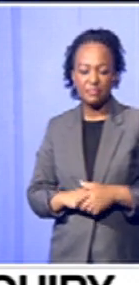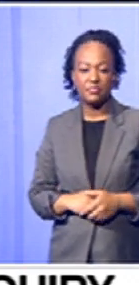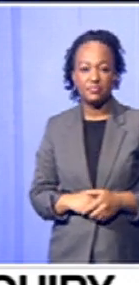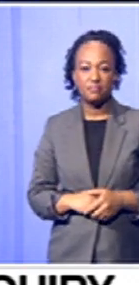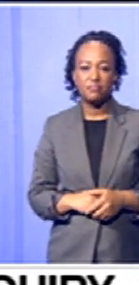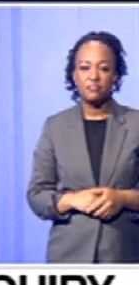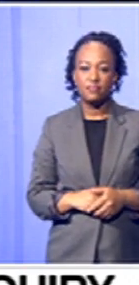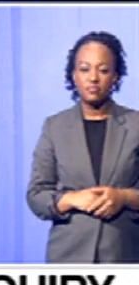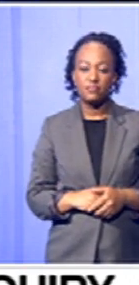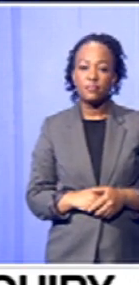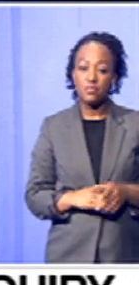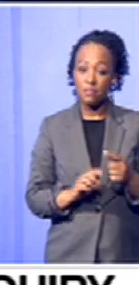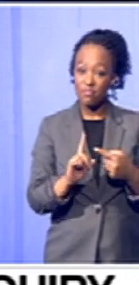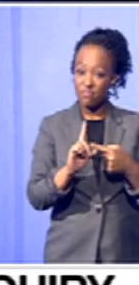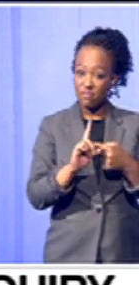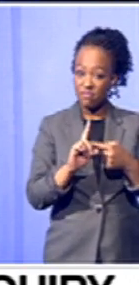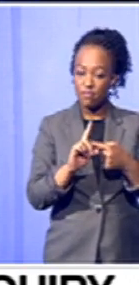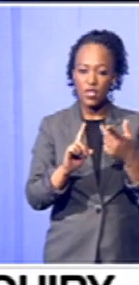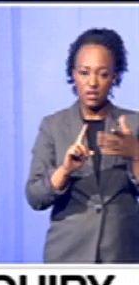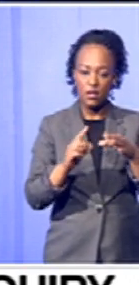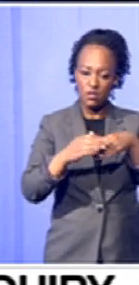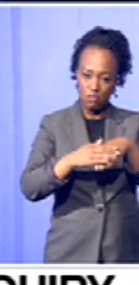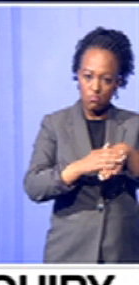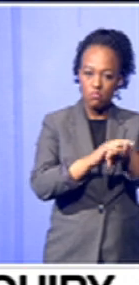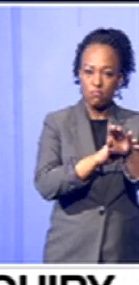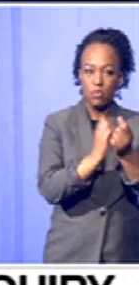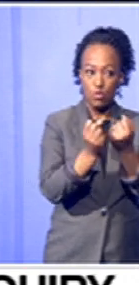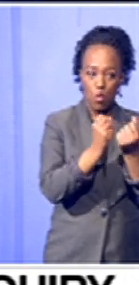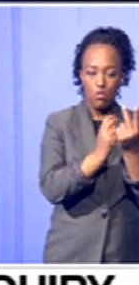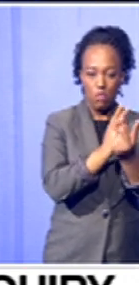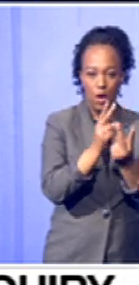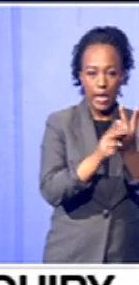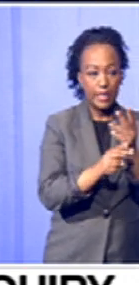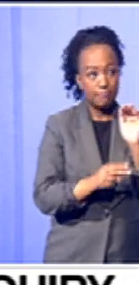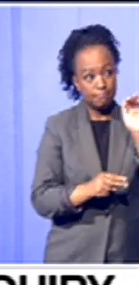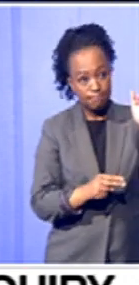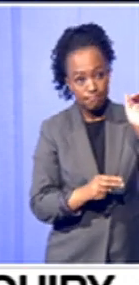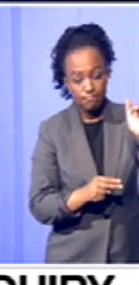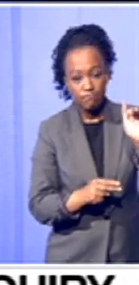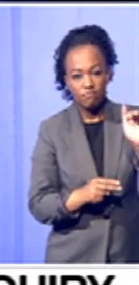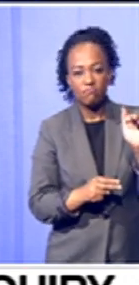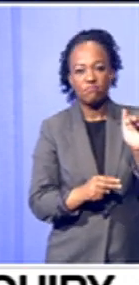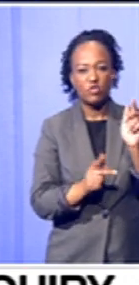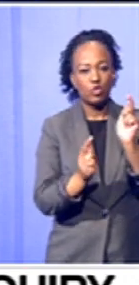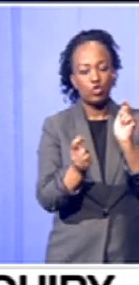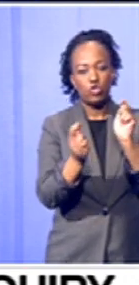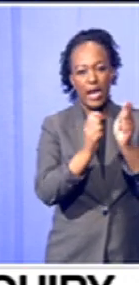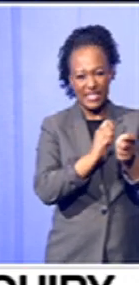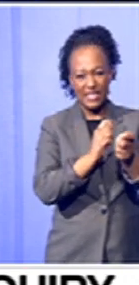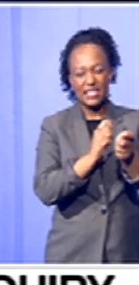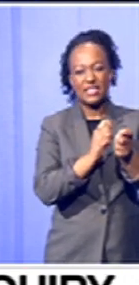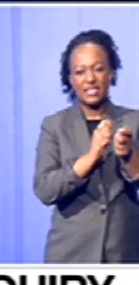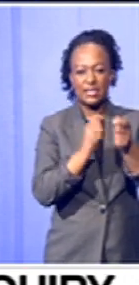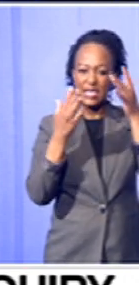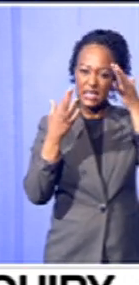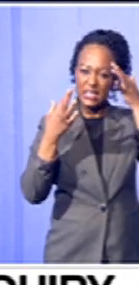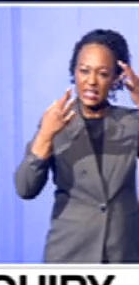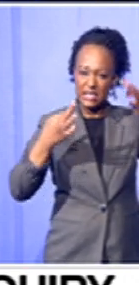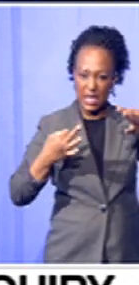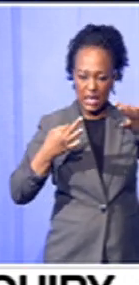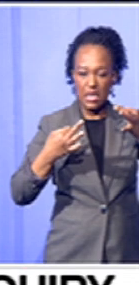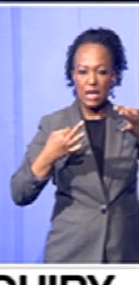she went to court again to rescind that Constitutional Court outcome.